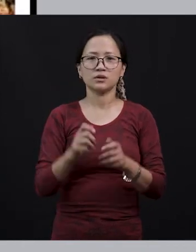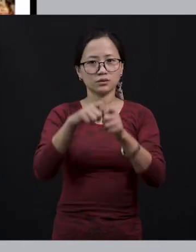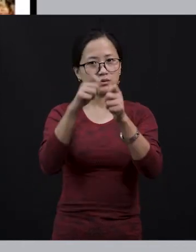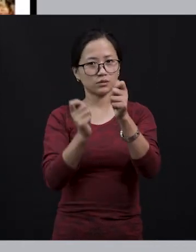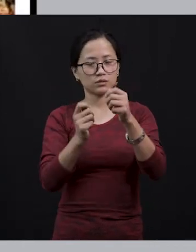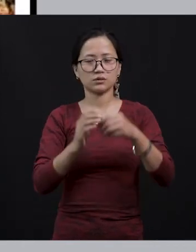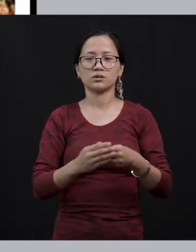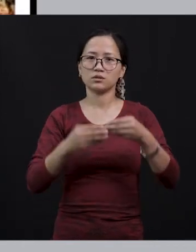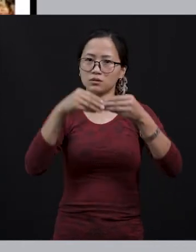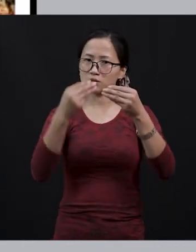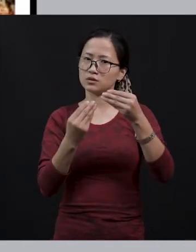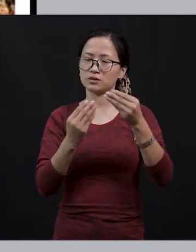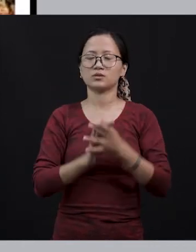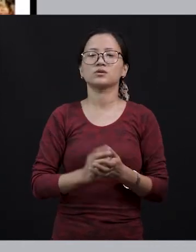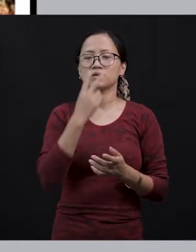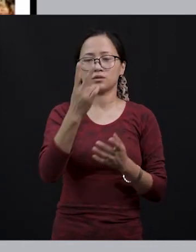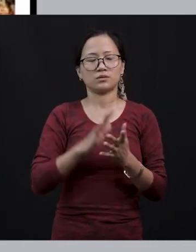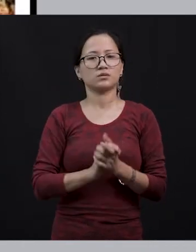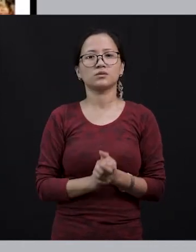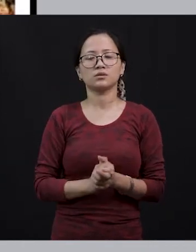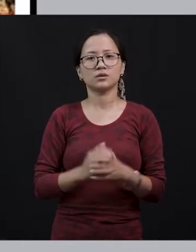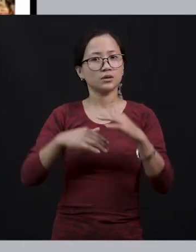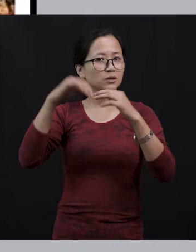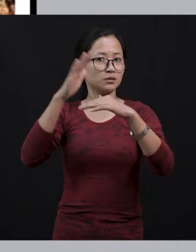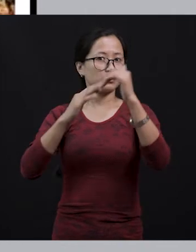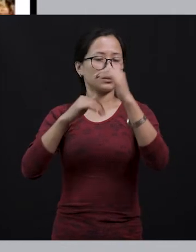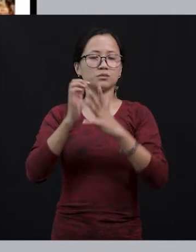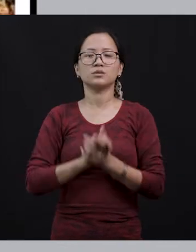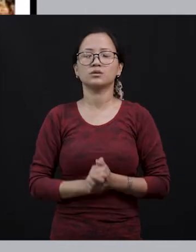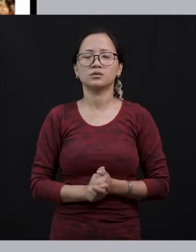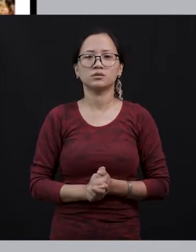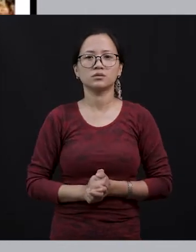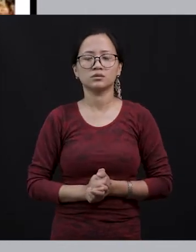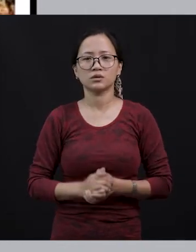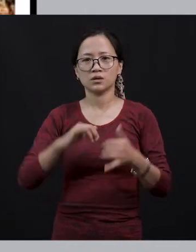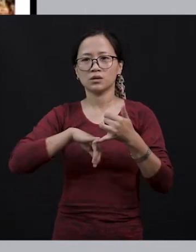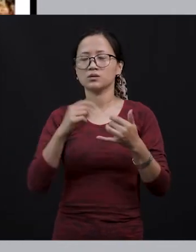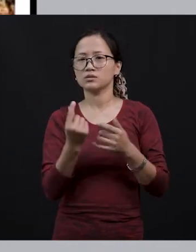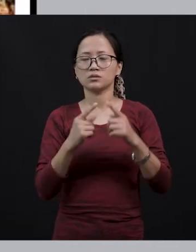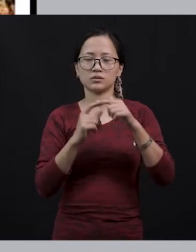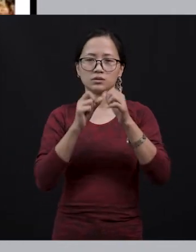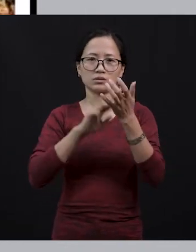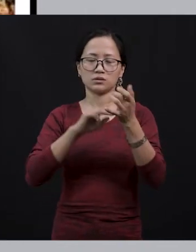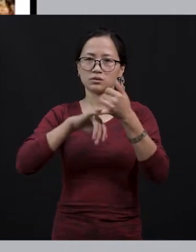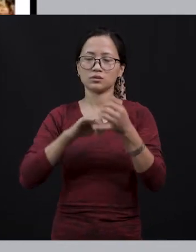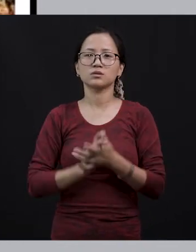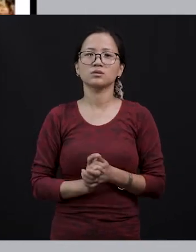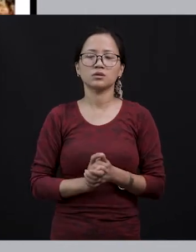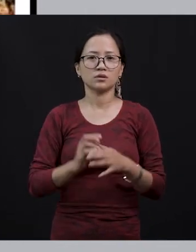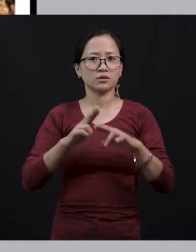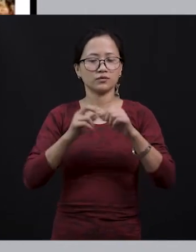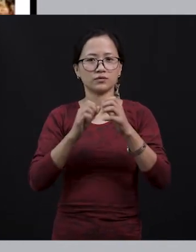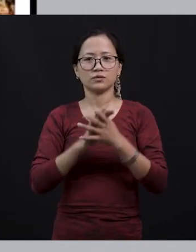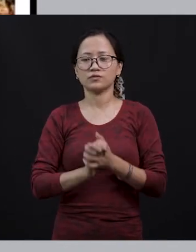and you can see. So even now, these monuments built by these sultans are